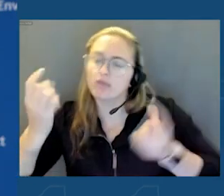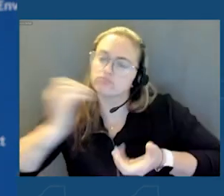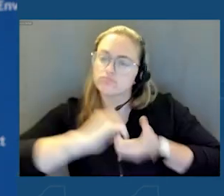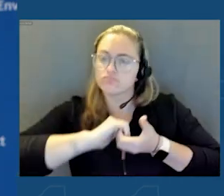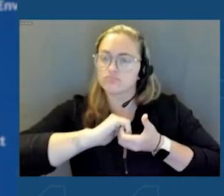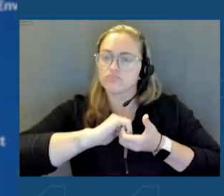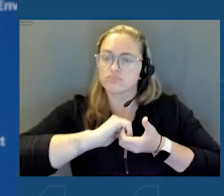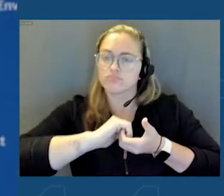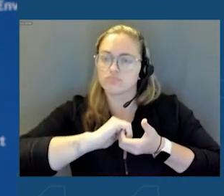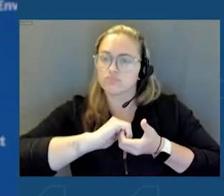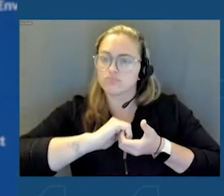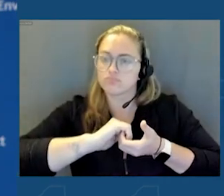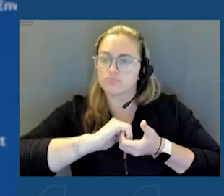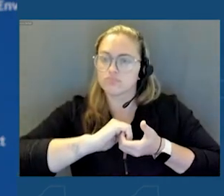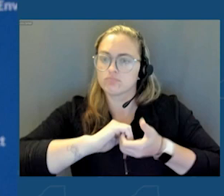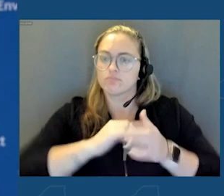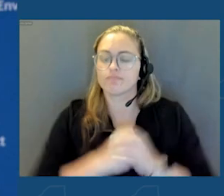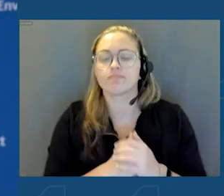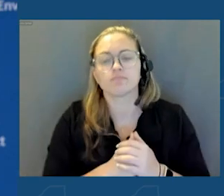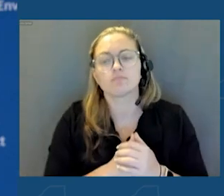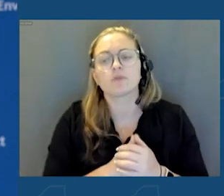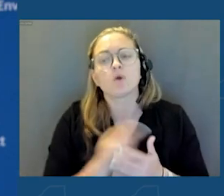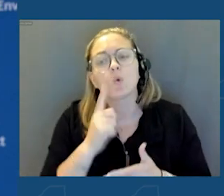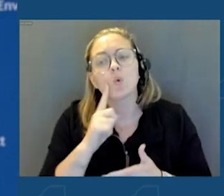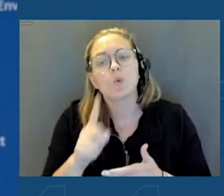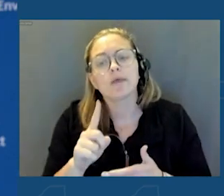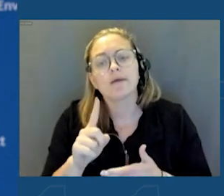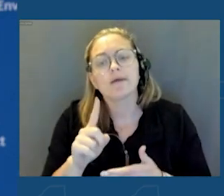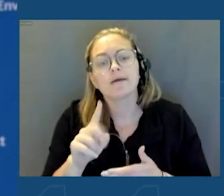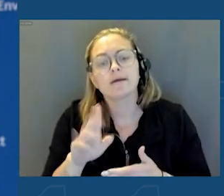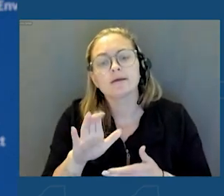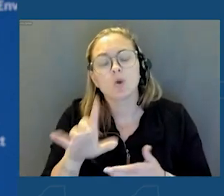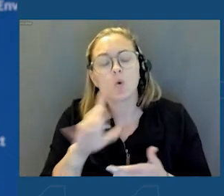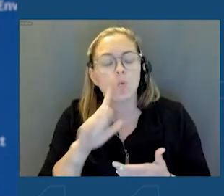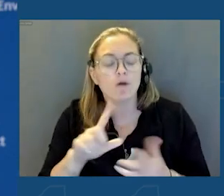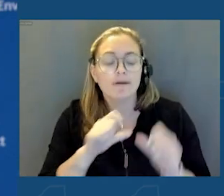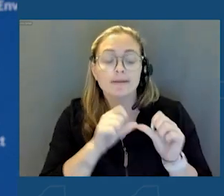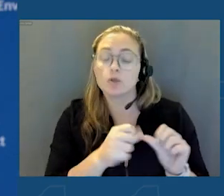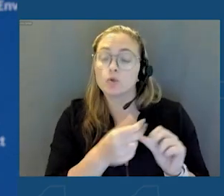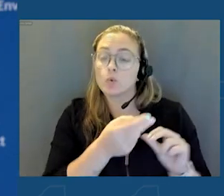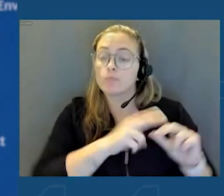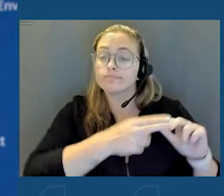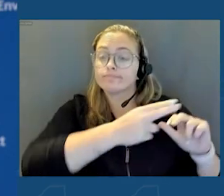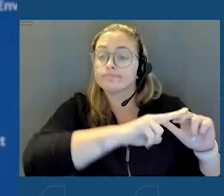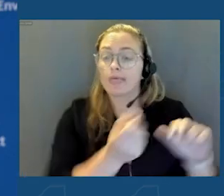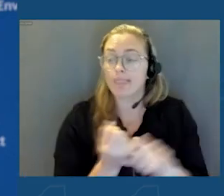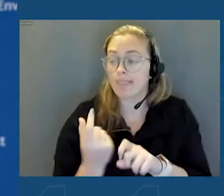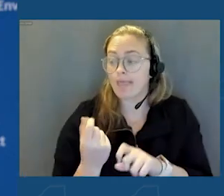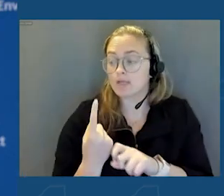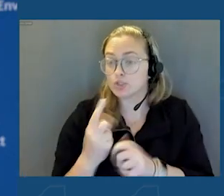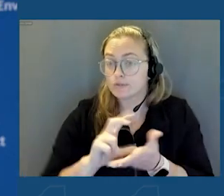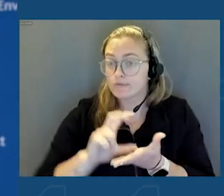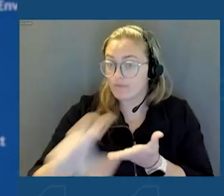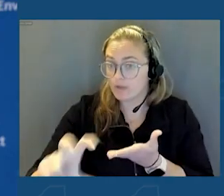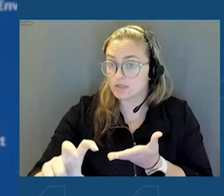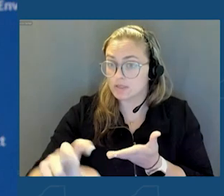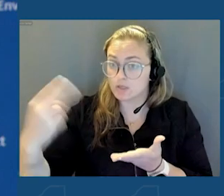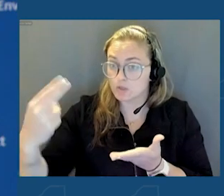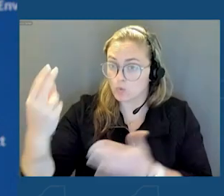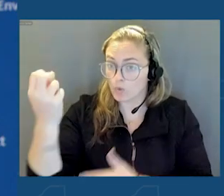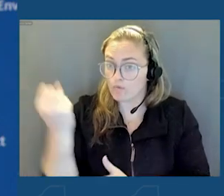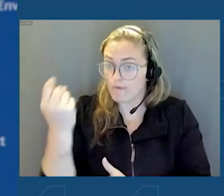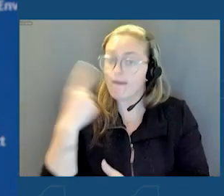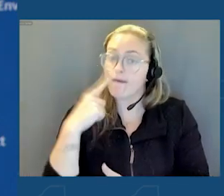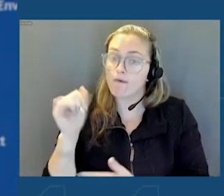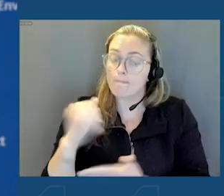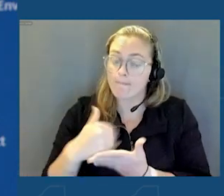They're intertwined. So this bond act will continue building on last year's investments in our state budget, which are historic. $500